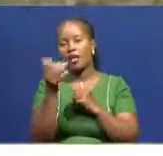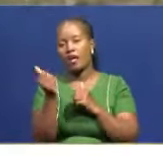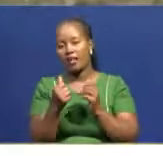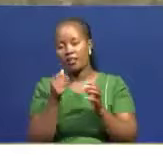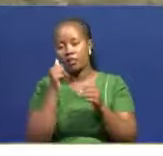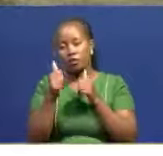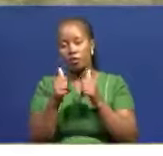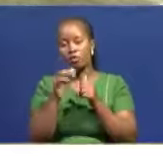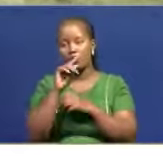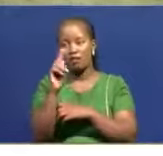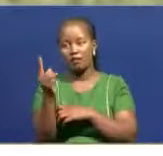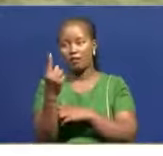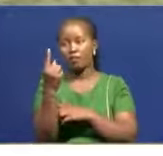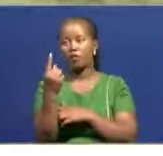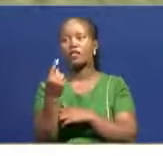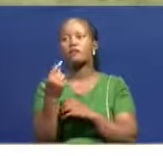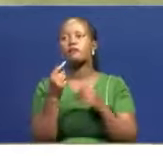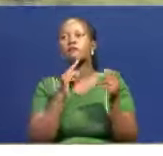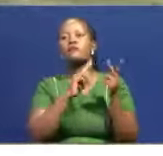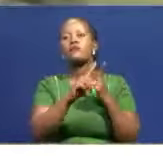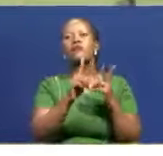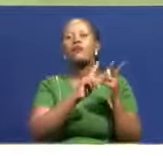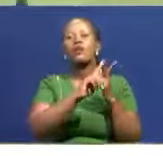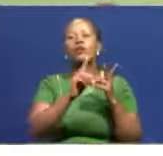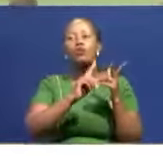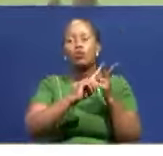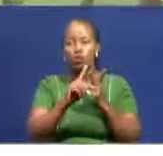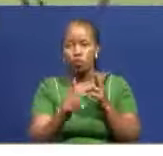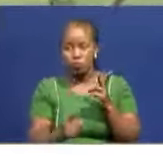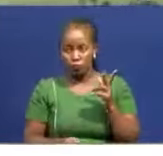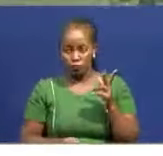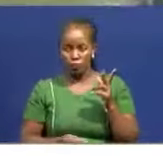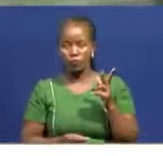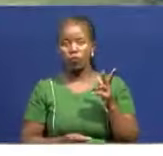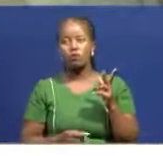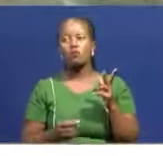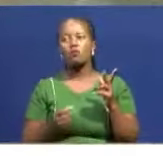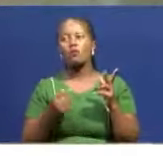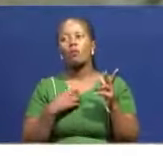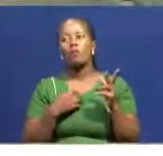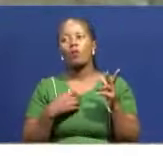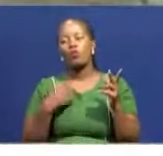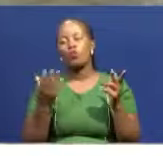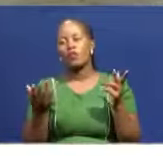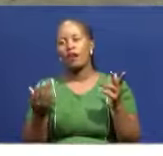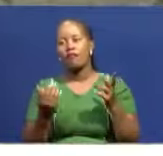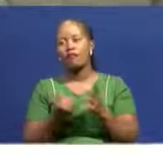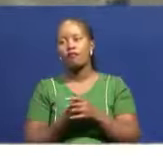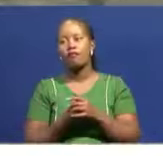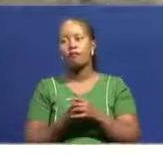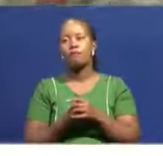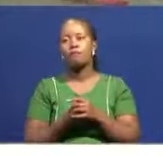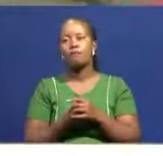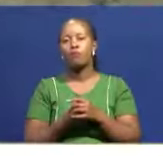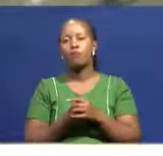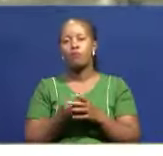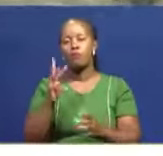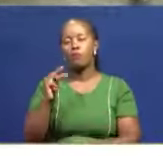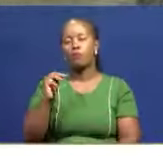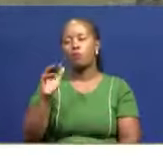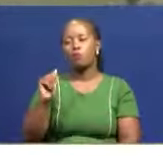that's the first one. And number two, the probables for Madrid. The